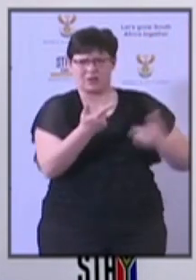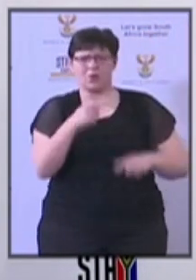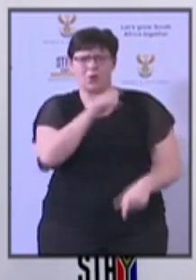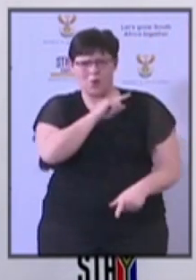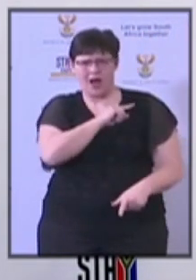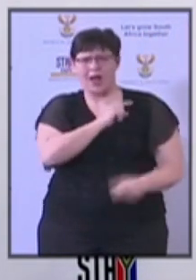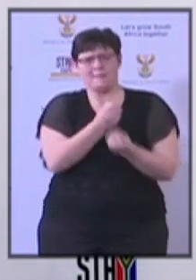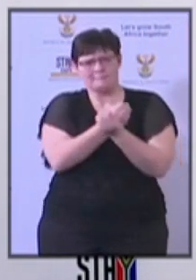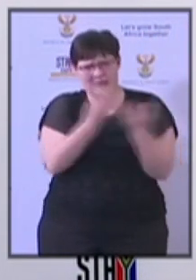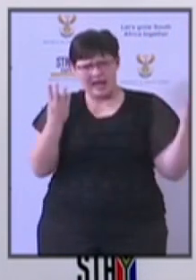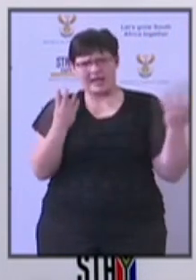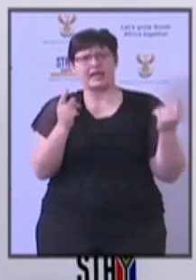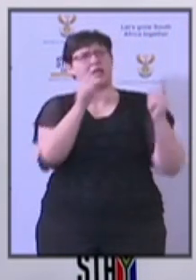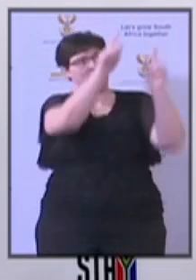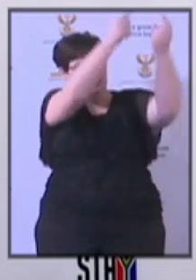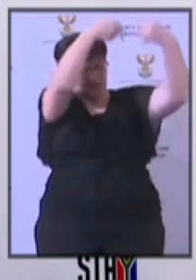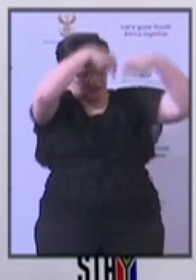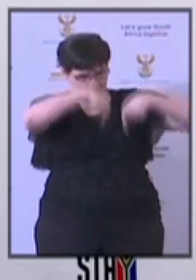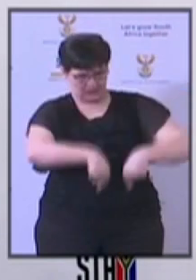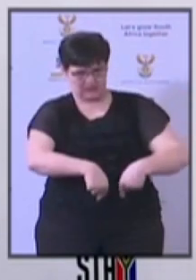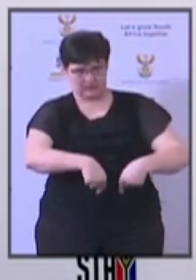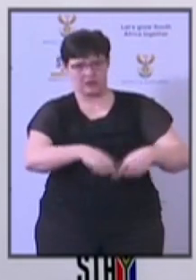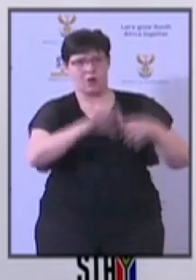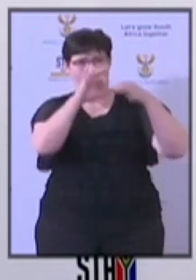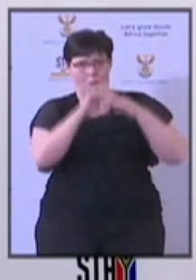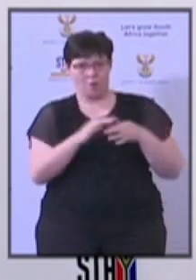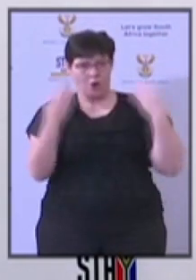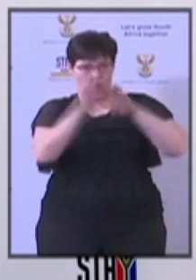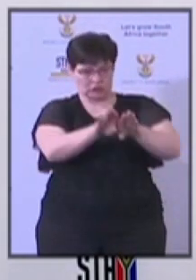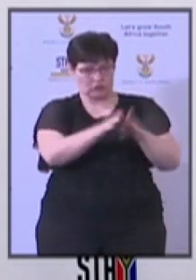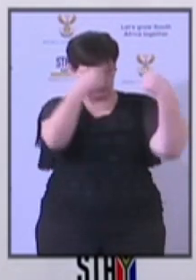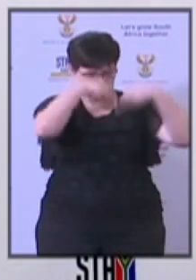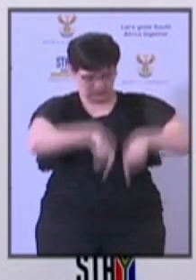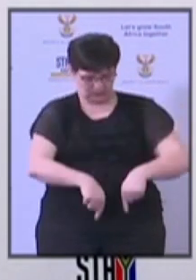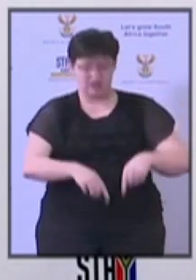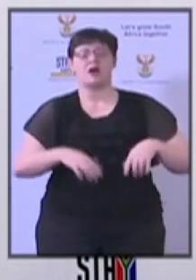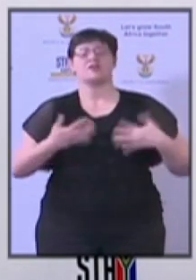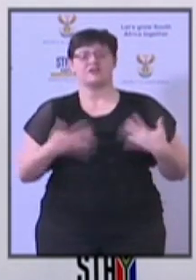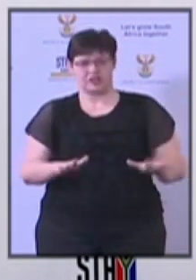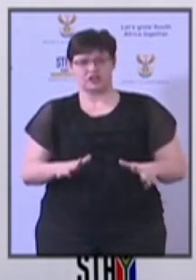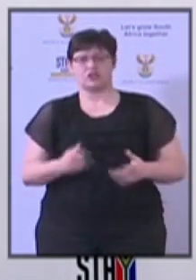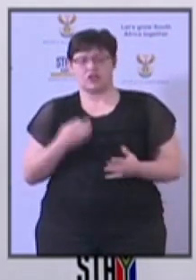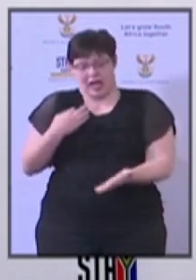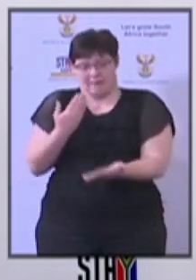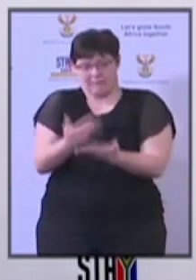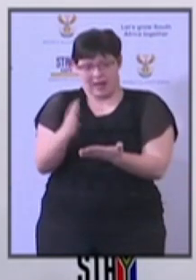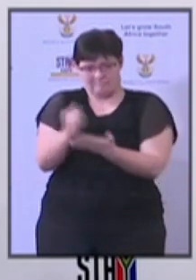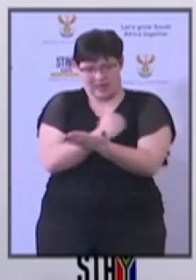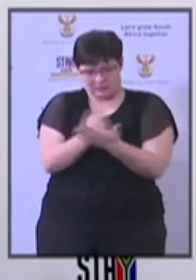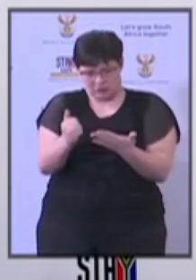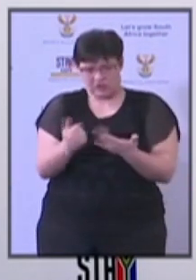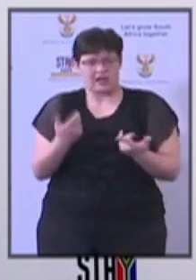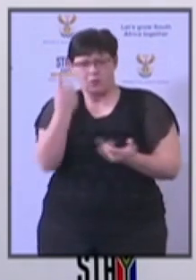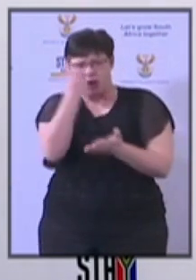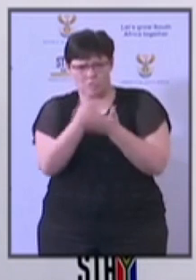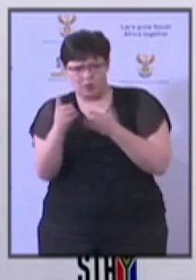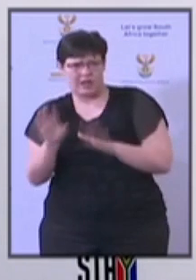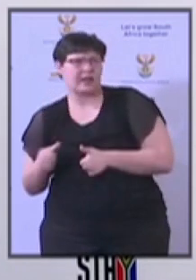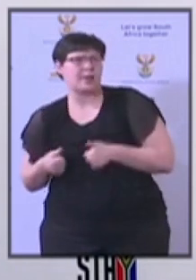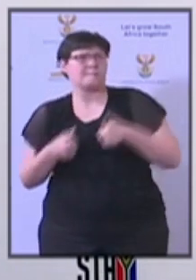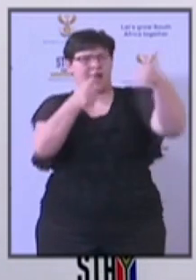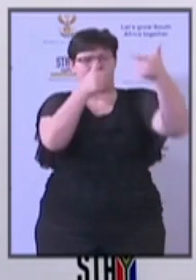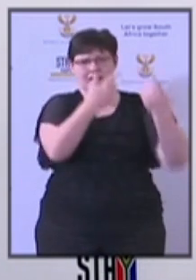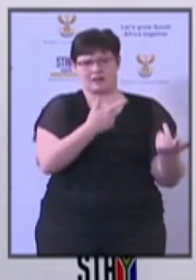prefer to come home, apply for a passport, and within a week or so, they've got it and they go back. But you are not really forced to come to